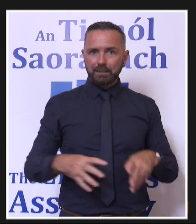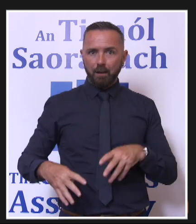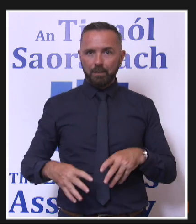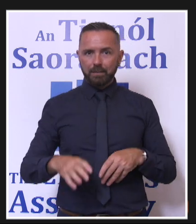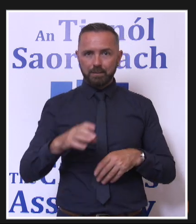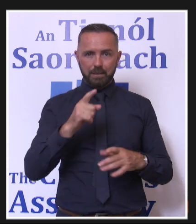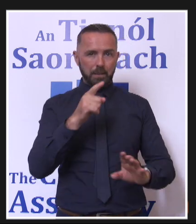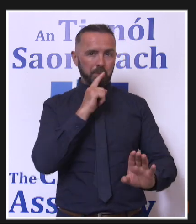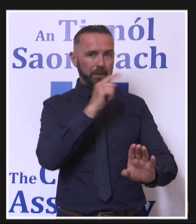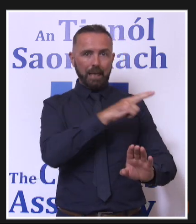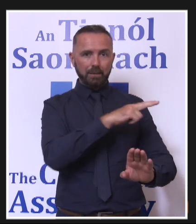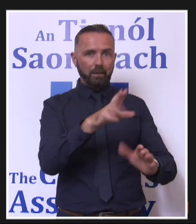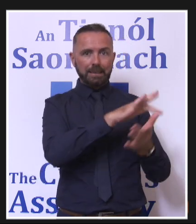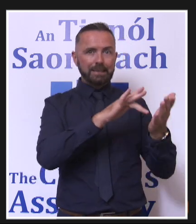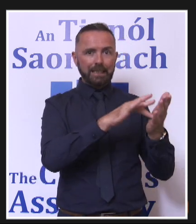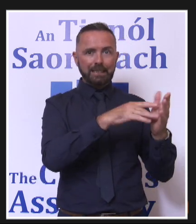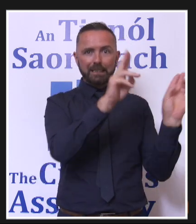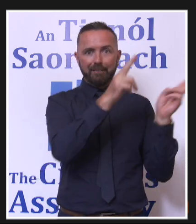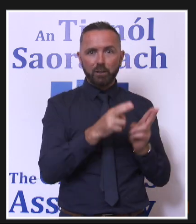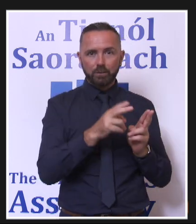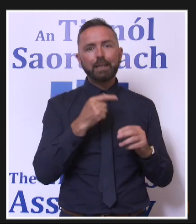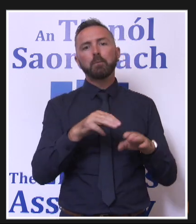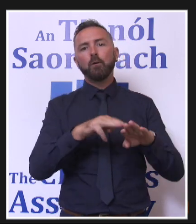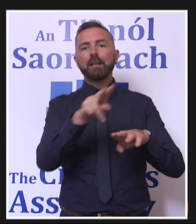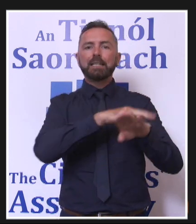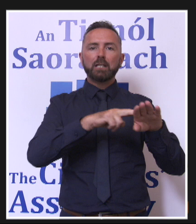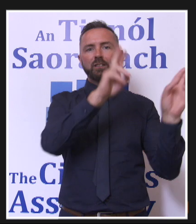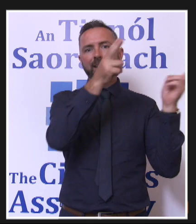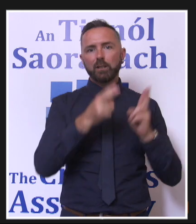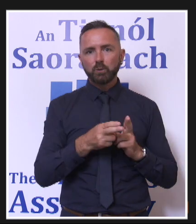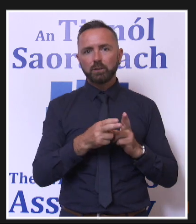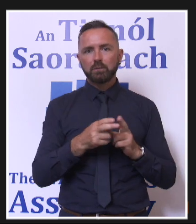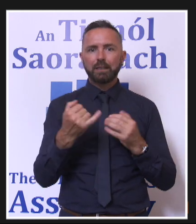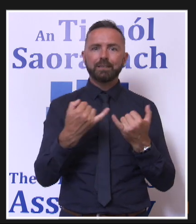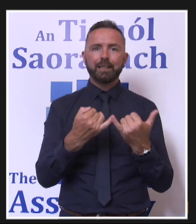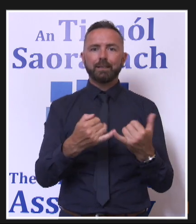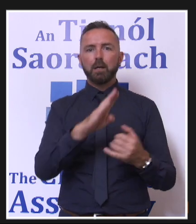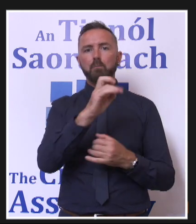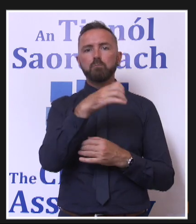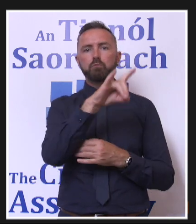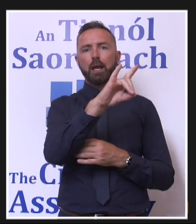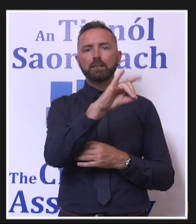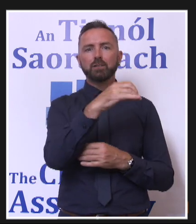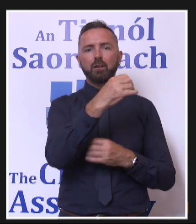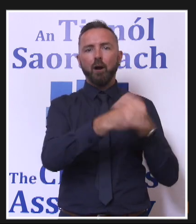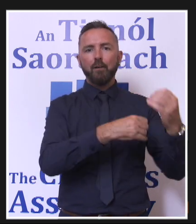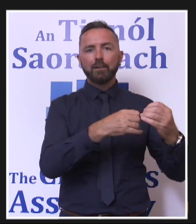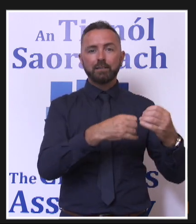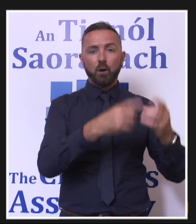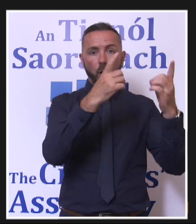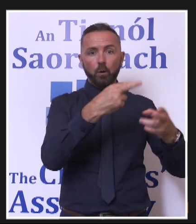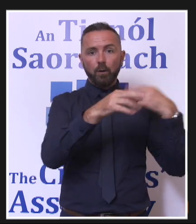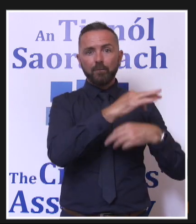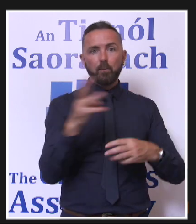It's a kind of national devolution. But it was always kind of sort of perceived as the branch office, and it was getting orders from Westminster. That